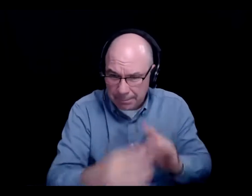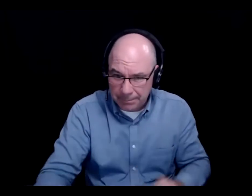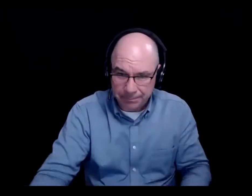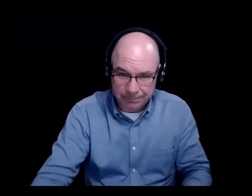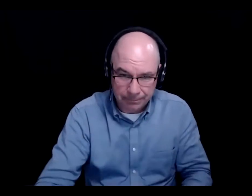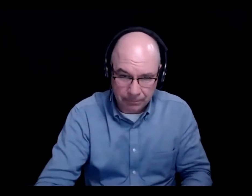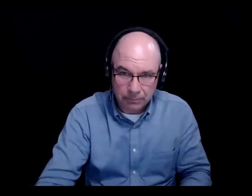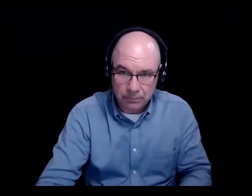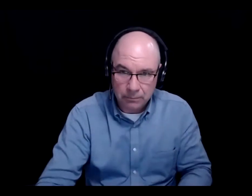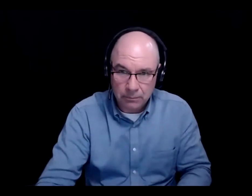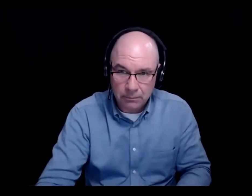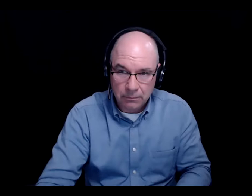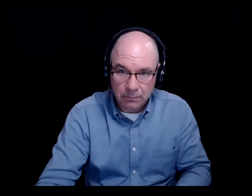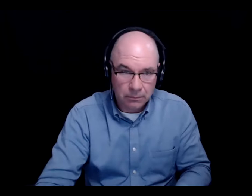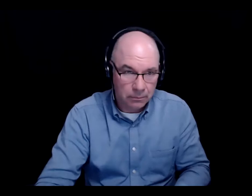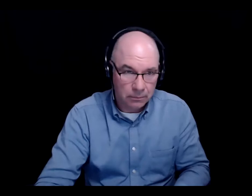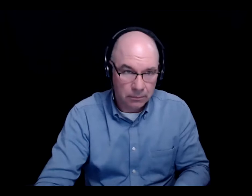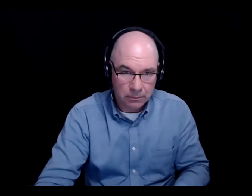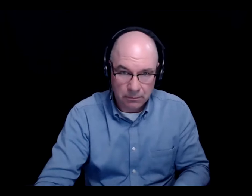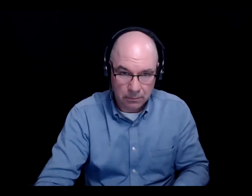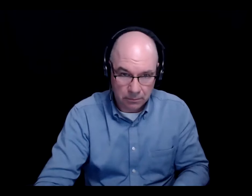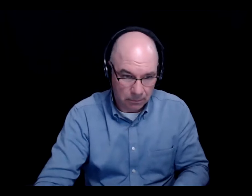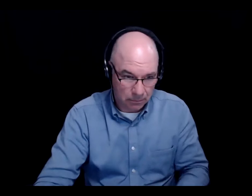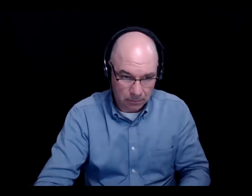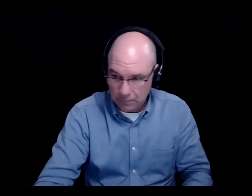I'm looking for them to go live.